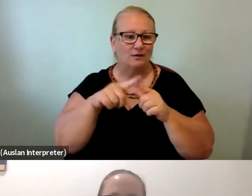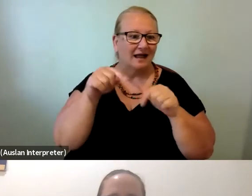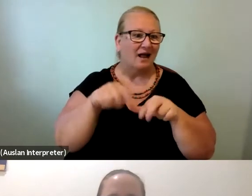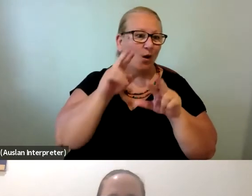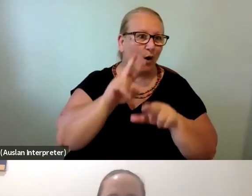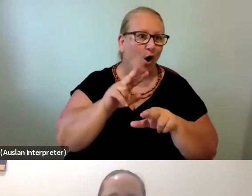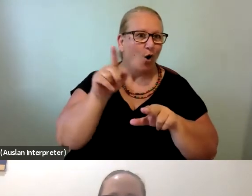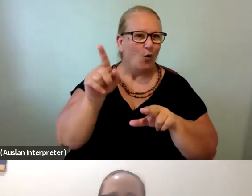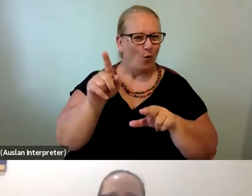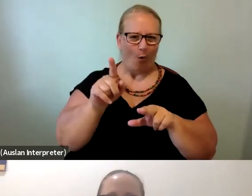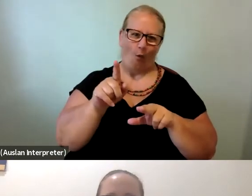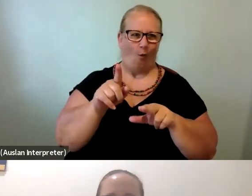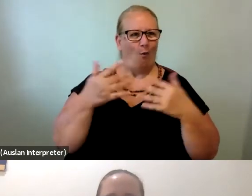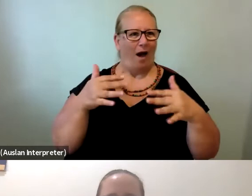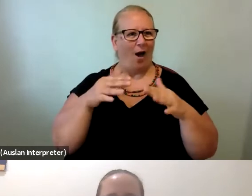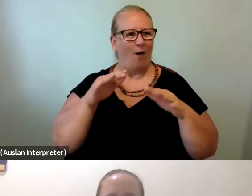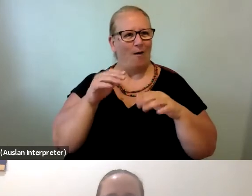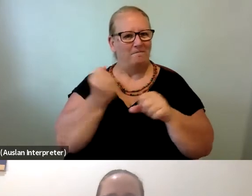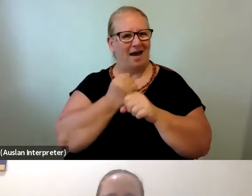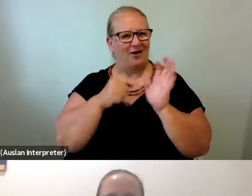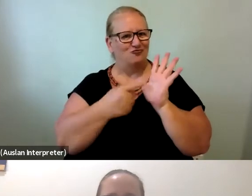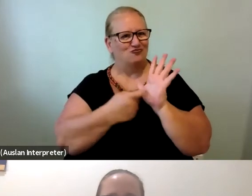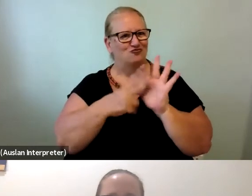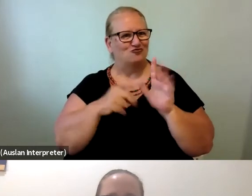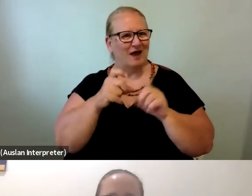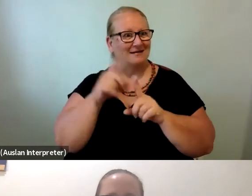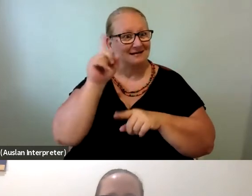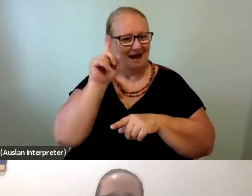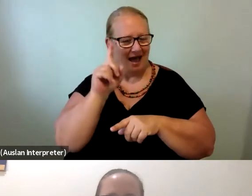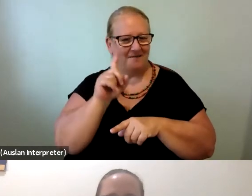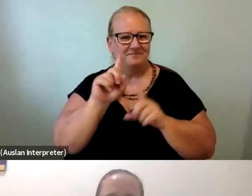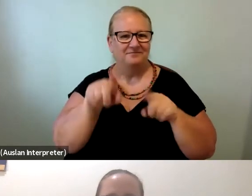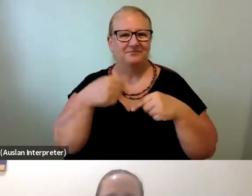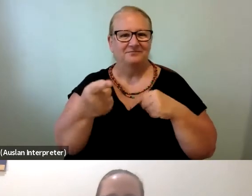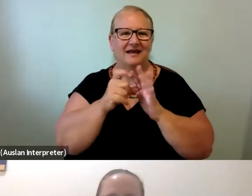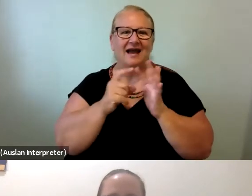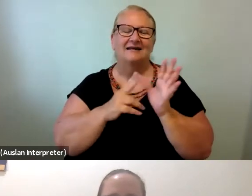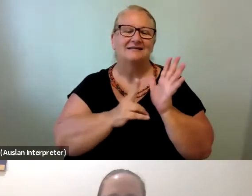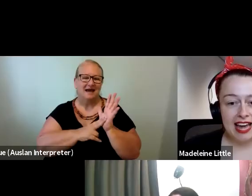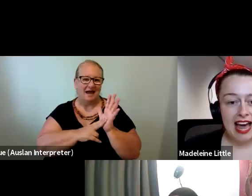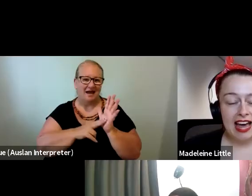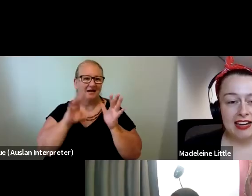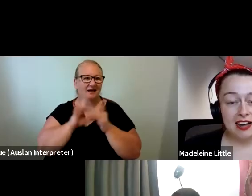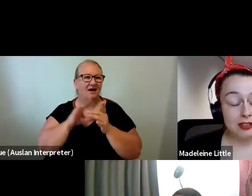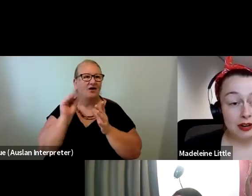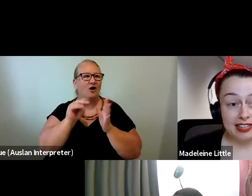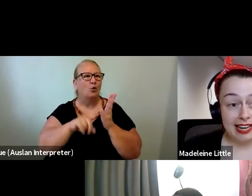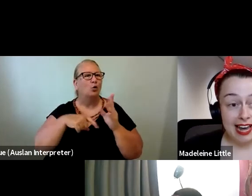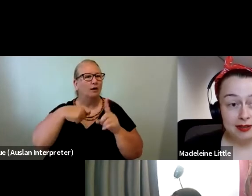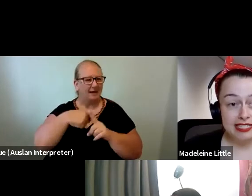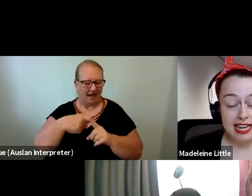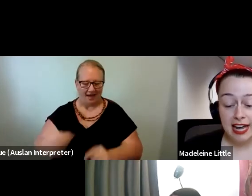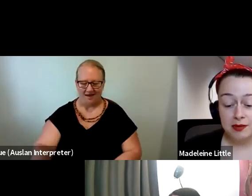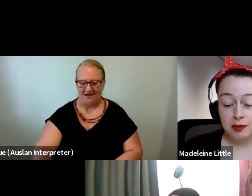are the trendsetter of the day. Next up, the wonderful Dan Dore, who is joining us from the UK at an